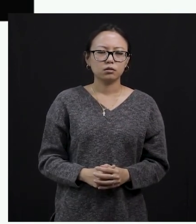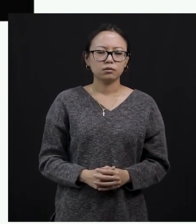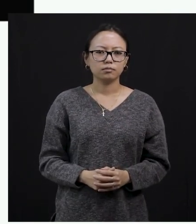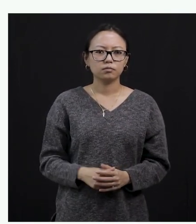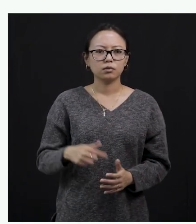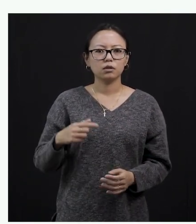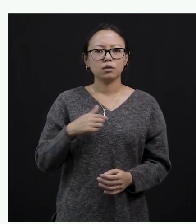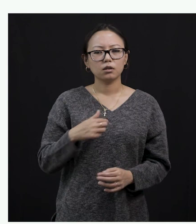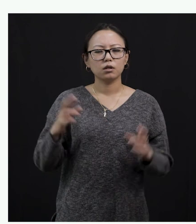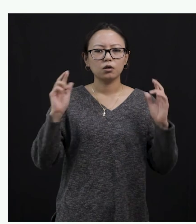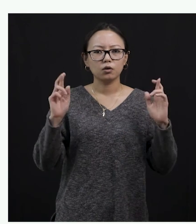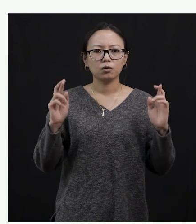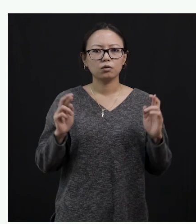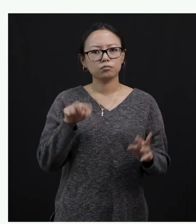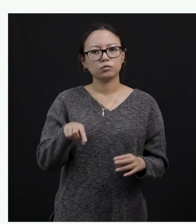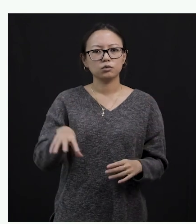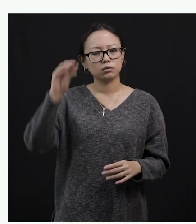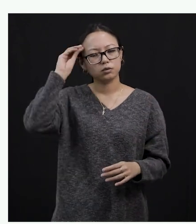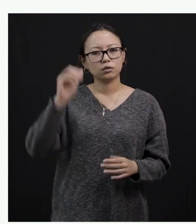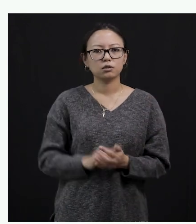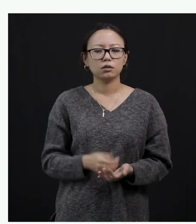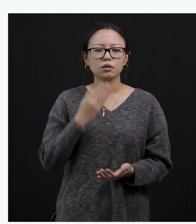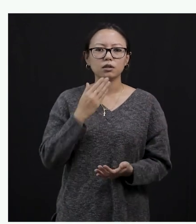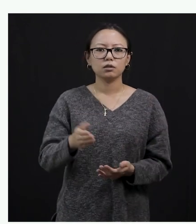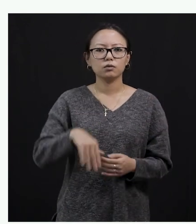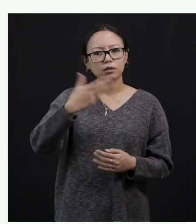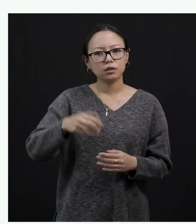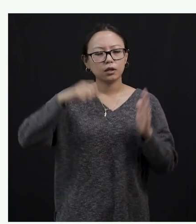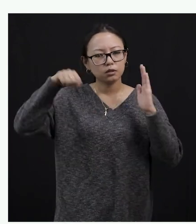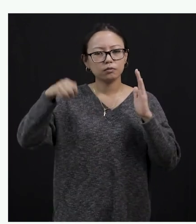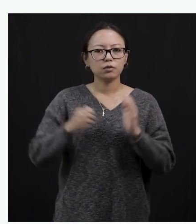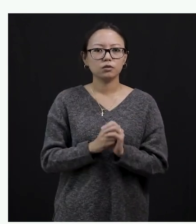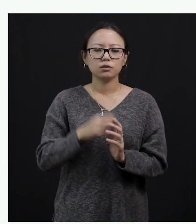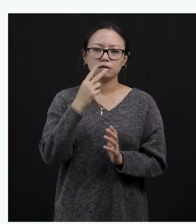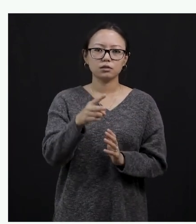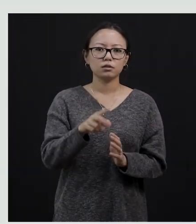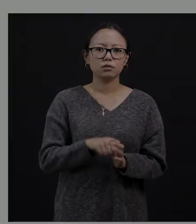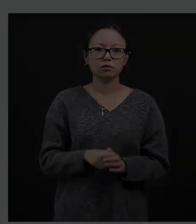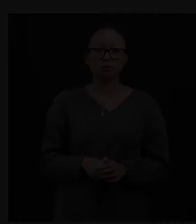this lesson. Thank you very much, my dear students. I'll see you again in the next lesson.